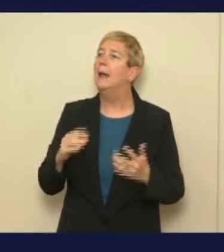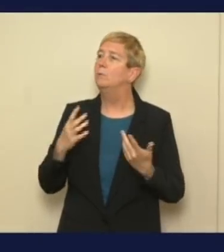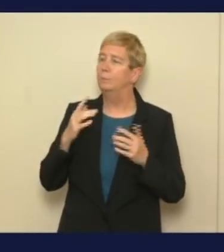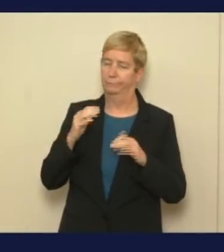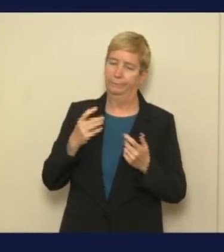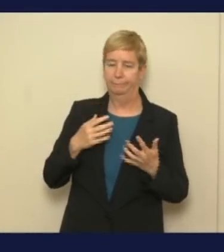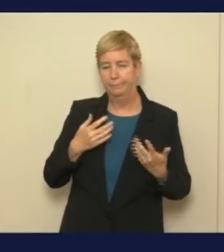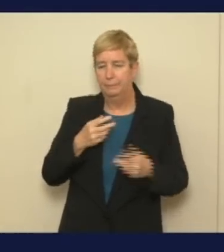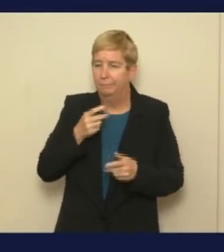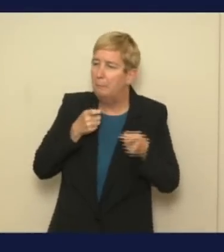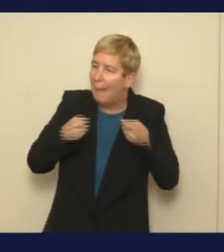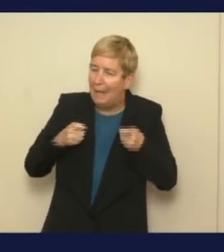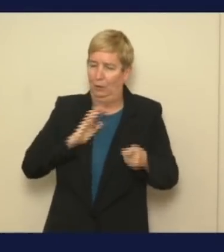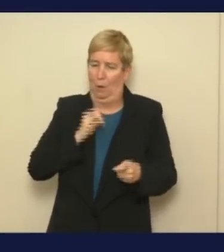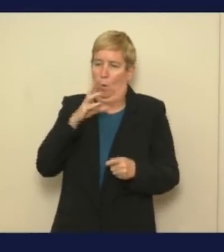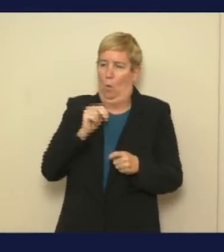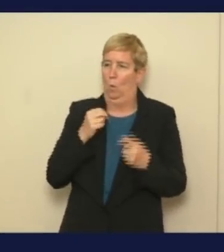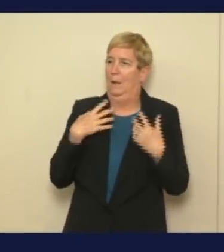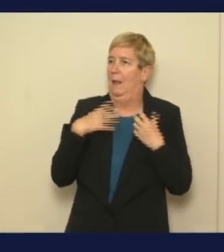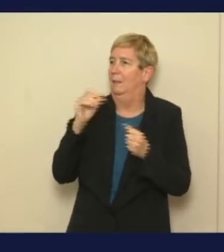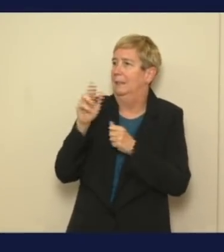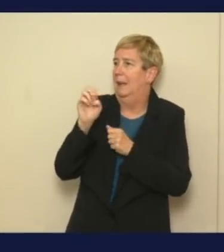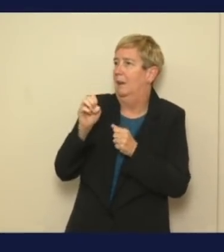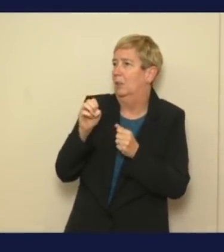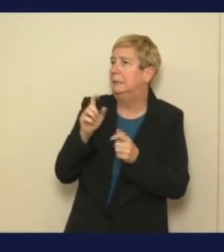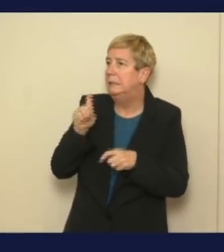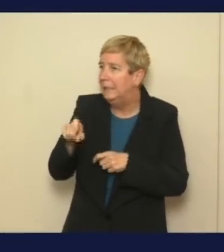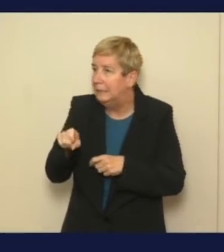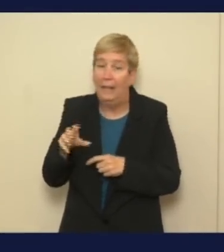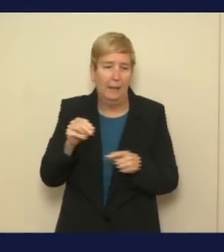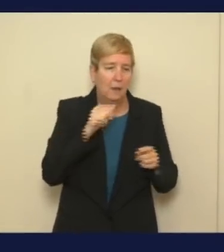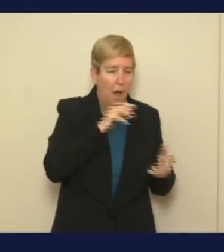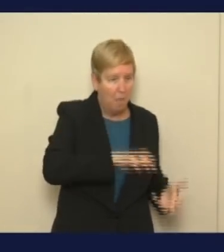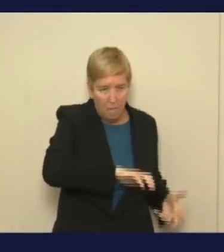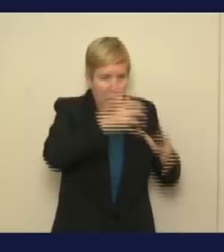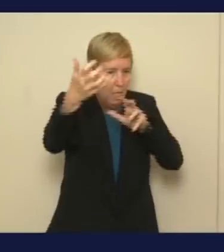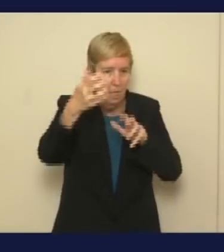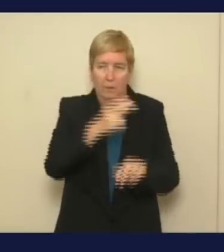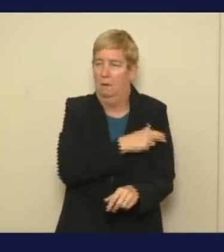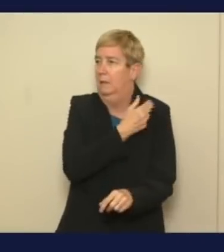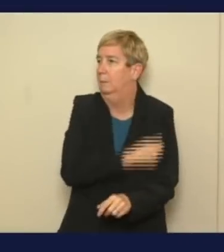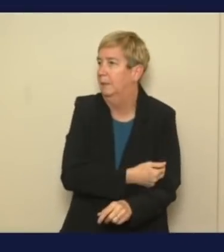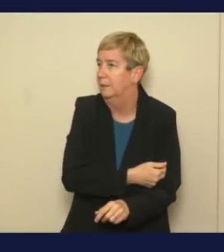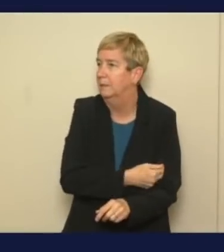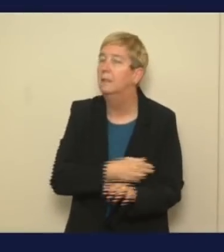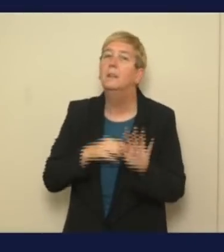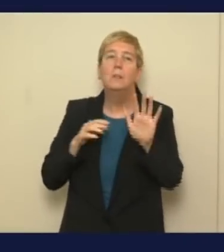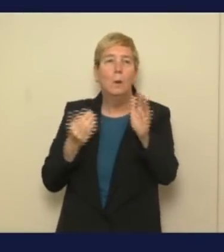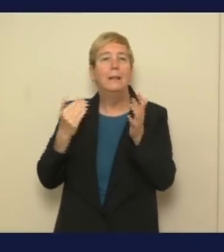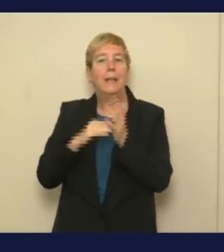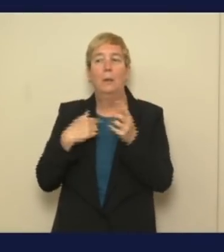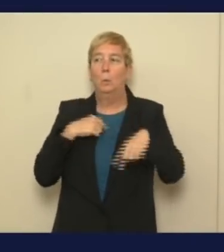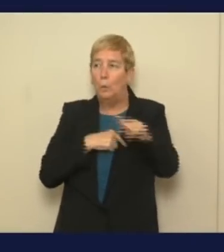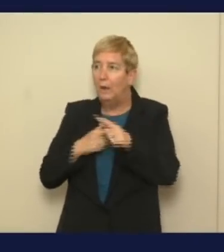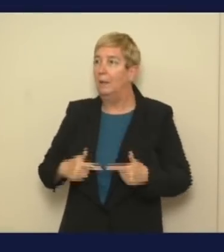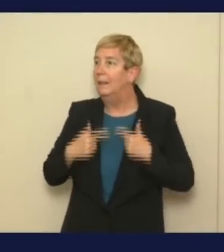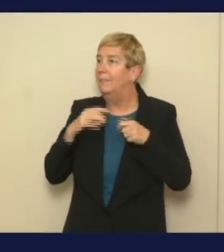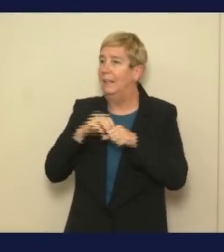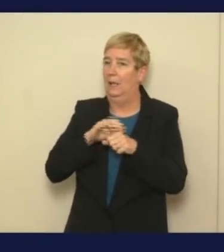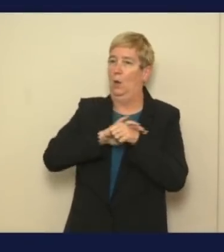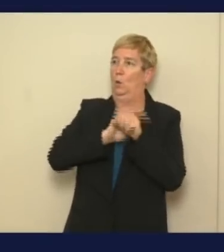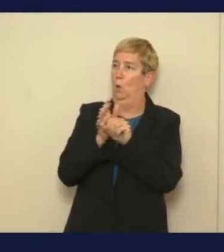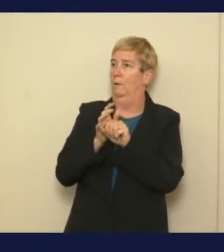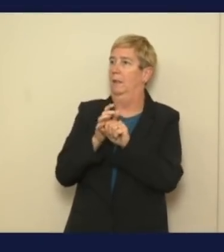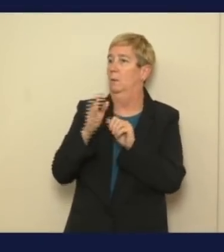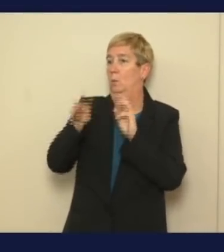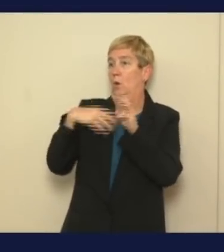needs and access to a fragile healthcare system. So if we accept that we're living in a COVID-positive world until there is a